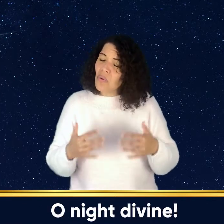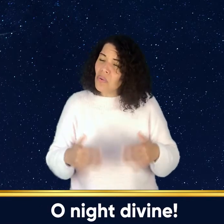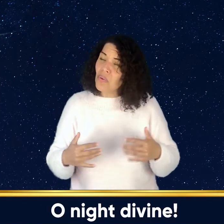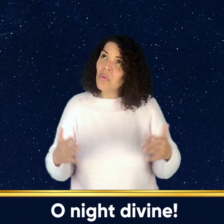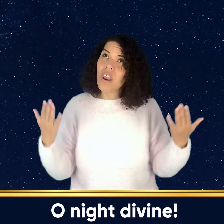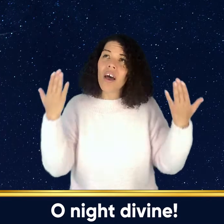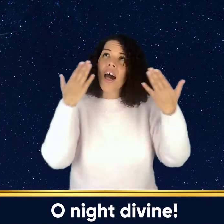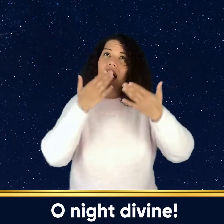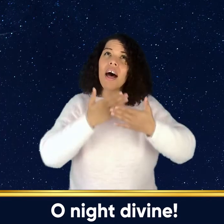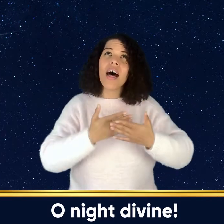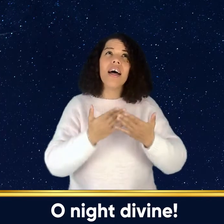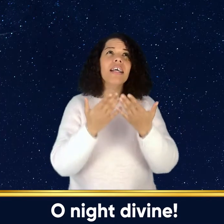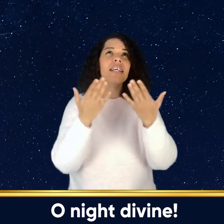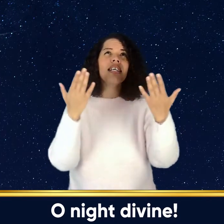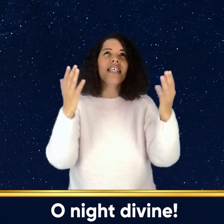oh